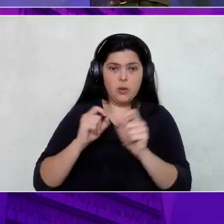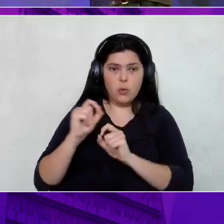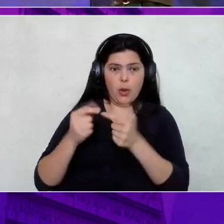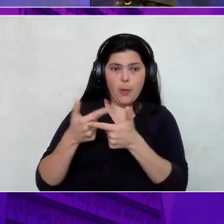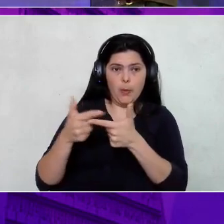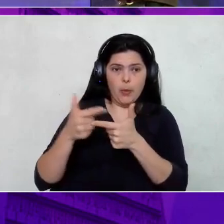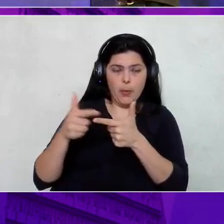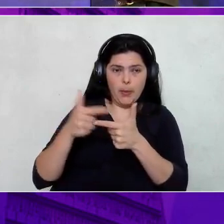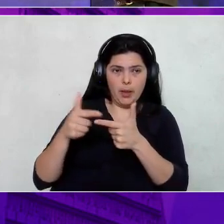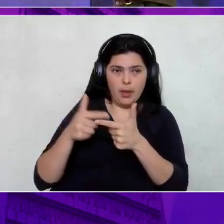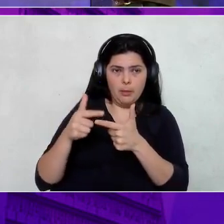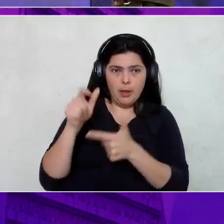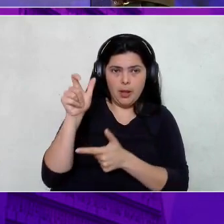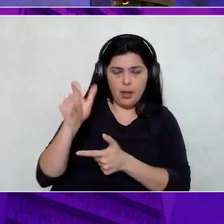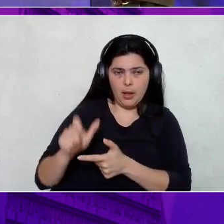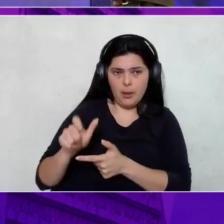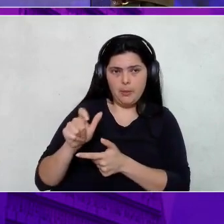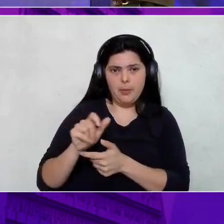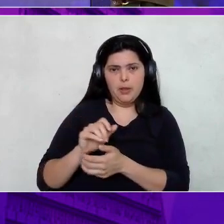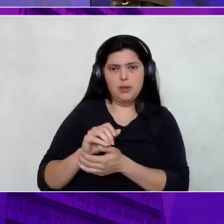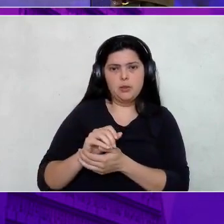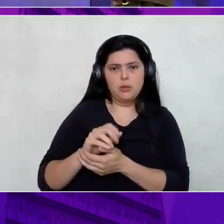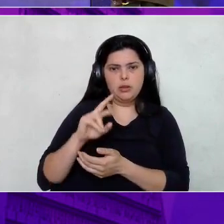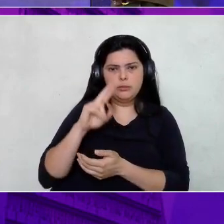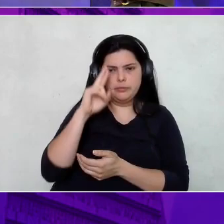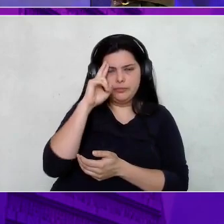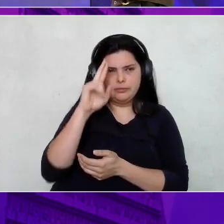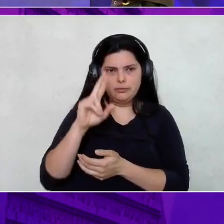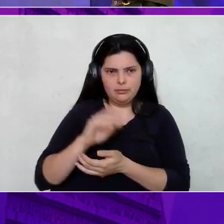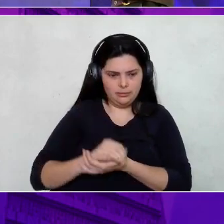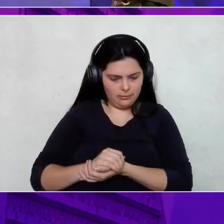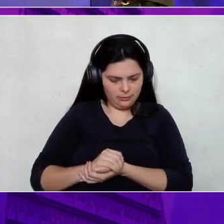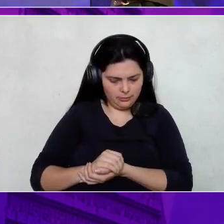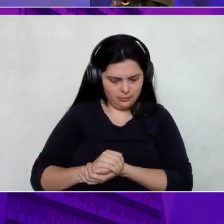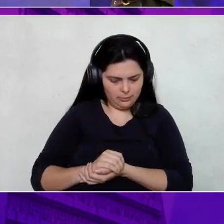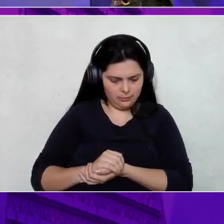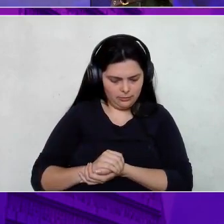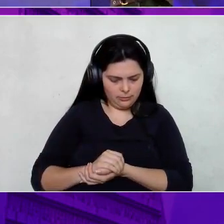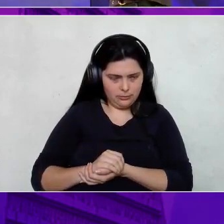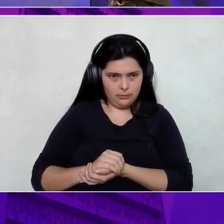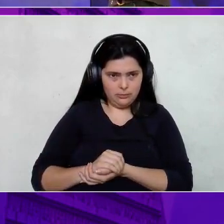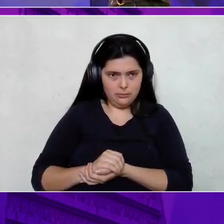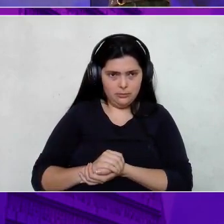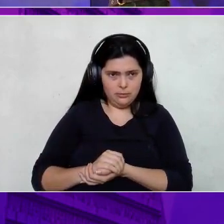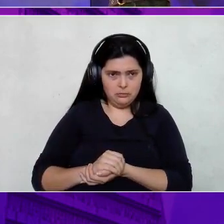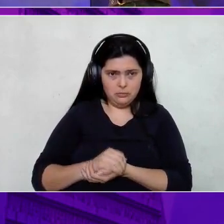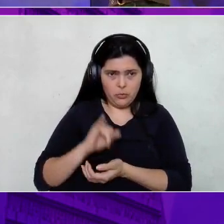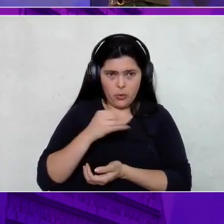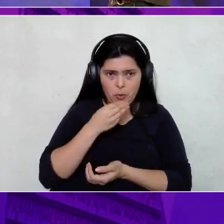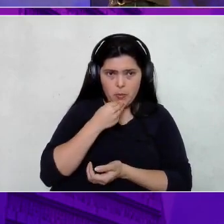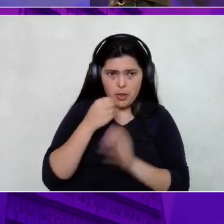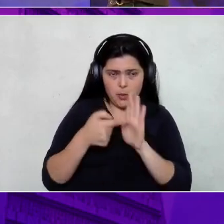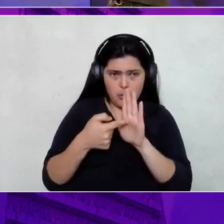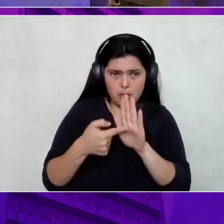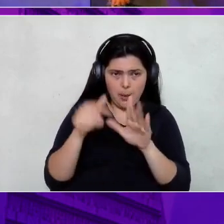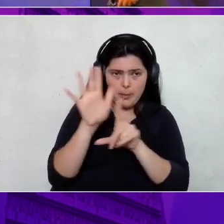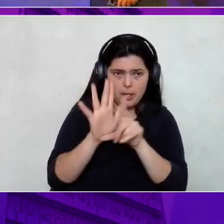as design and engineering, were subcontracted to other micro-enterprises for the creation of a